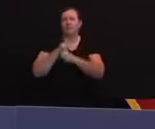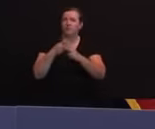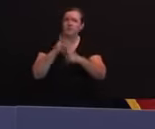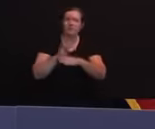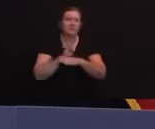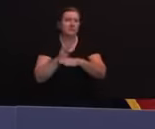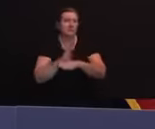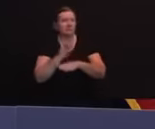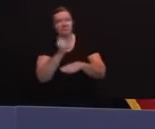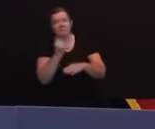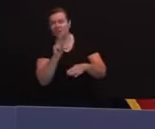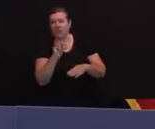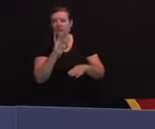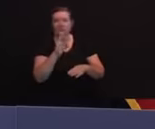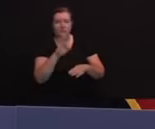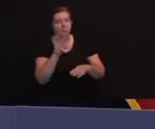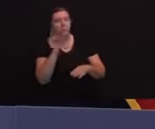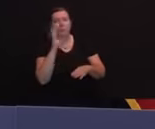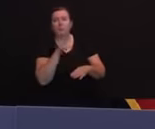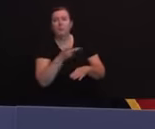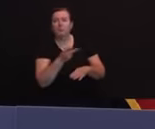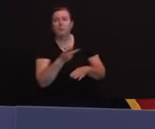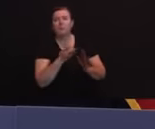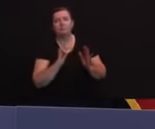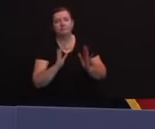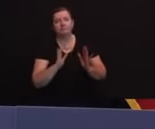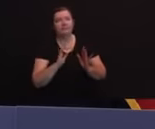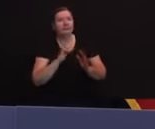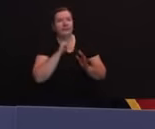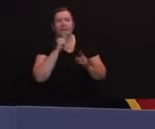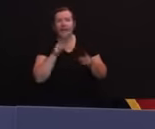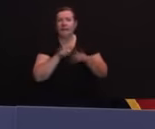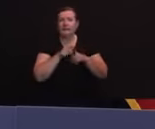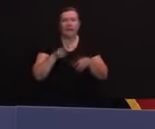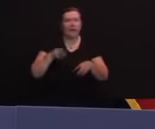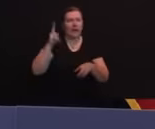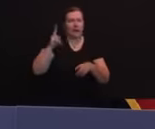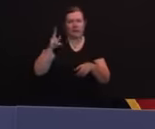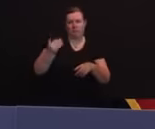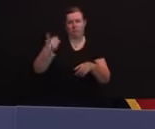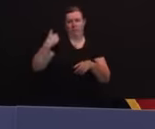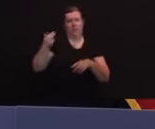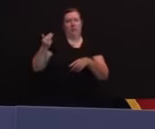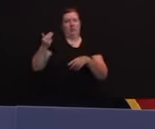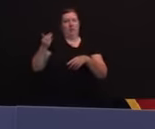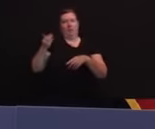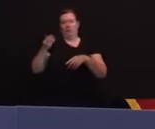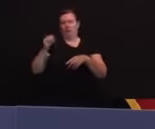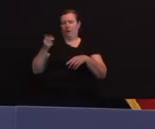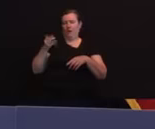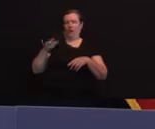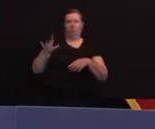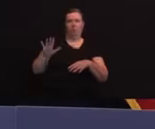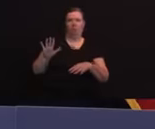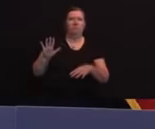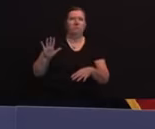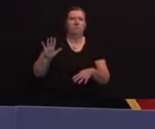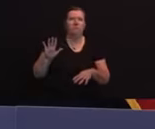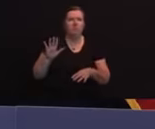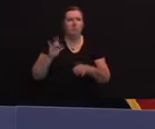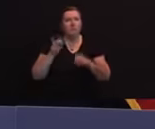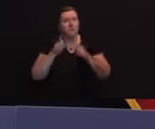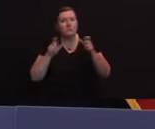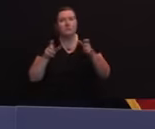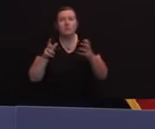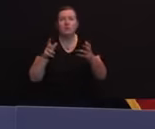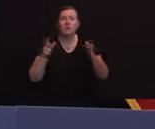as high as it was in April. If people are not vigilant, it could be worse. That means